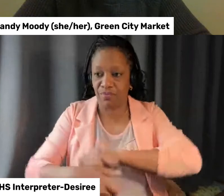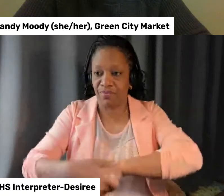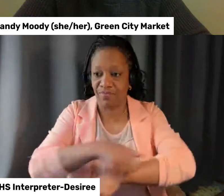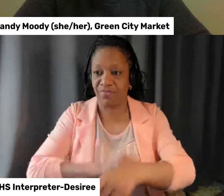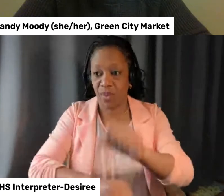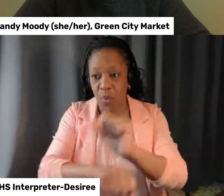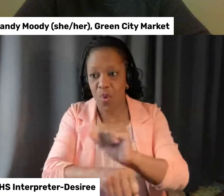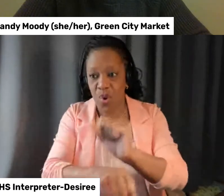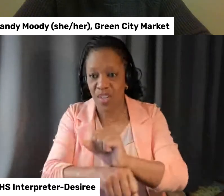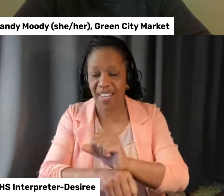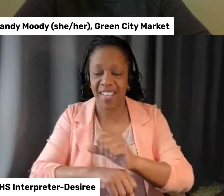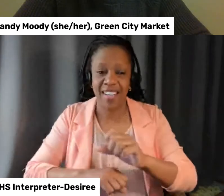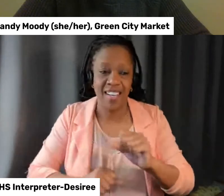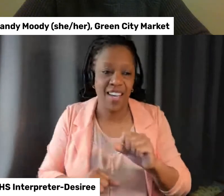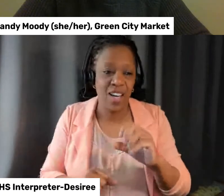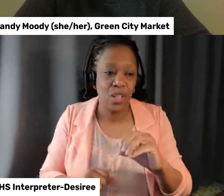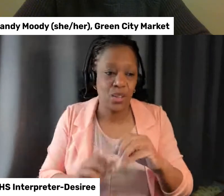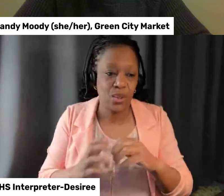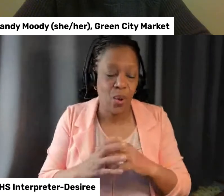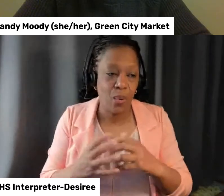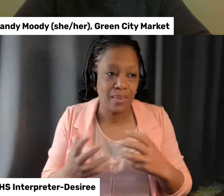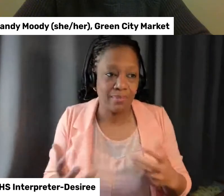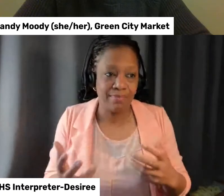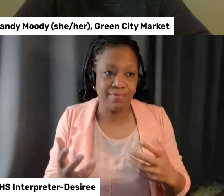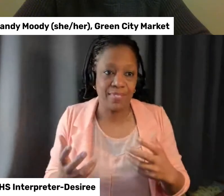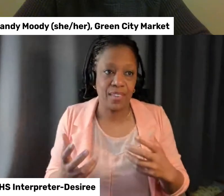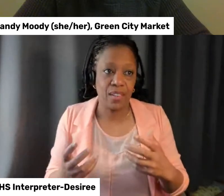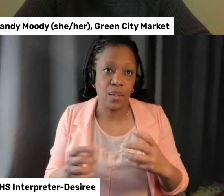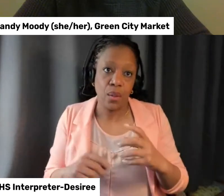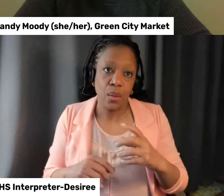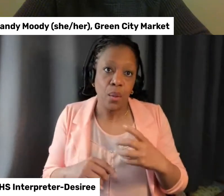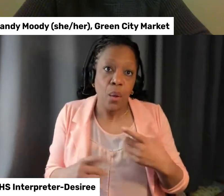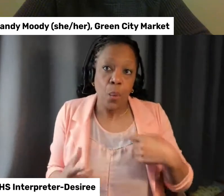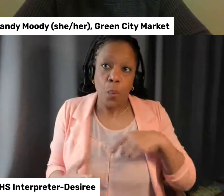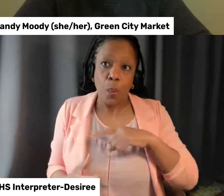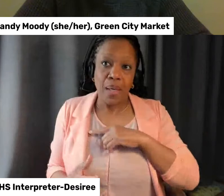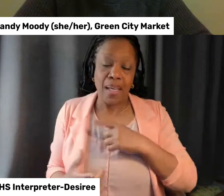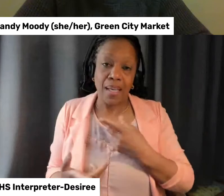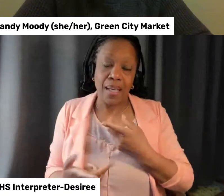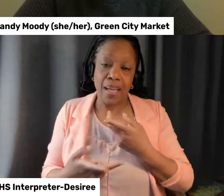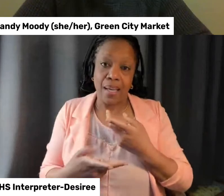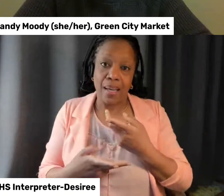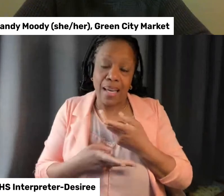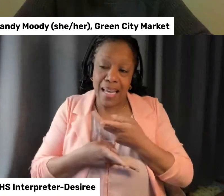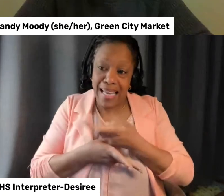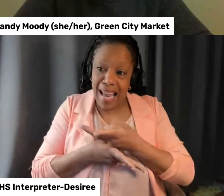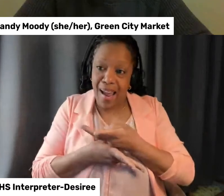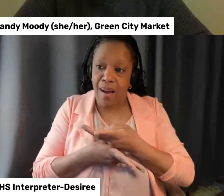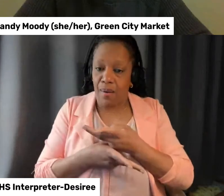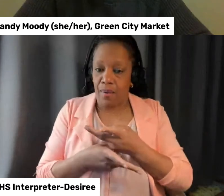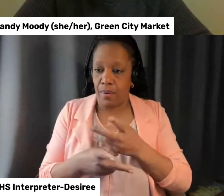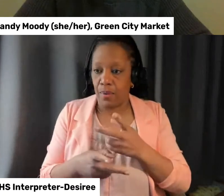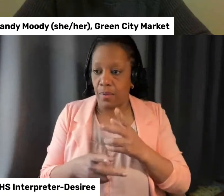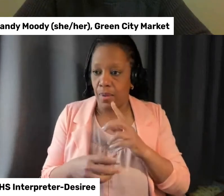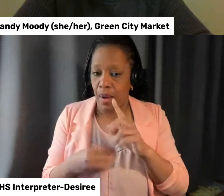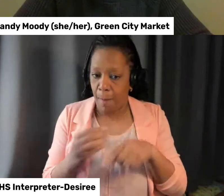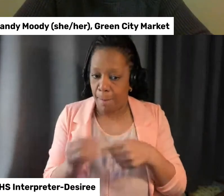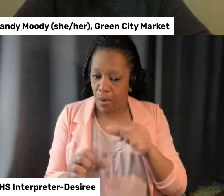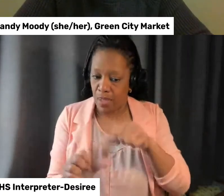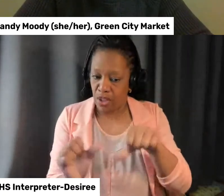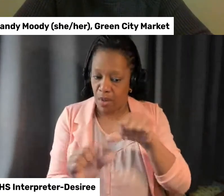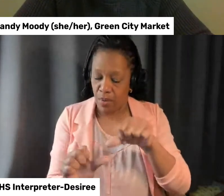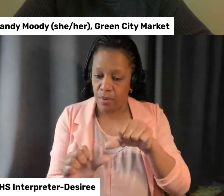So I think we care for each other. We can bring in new people and have